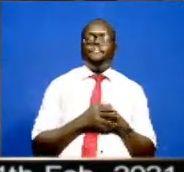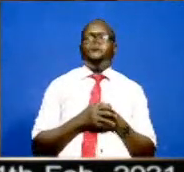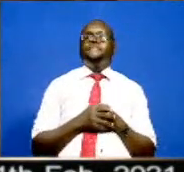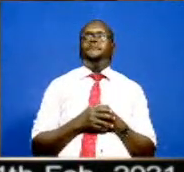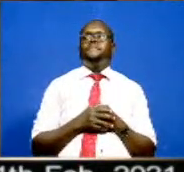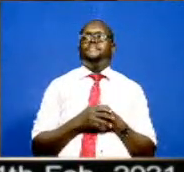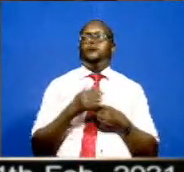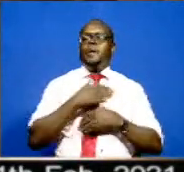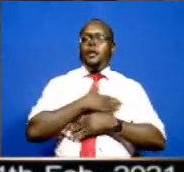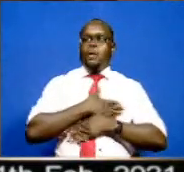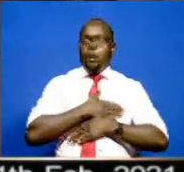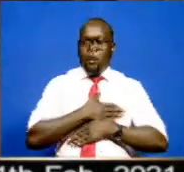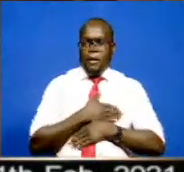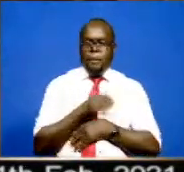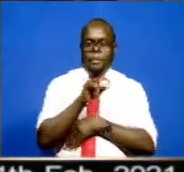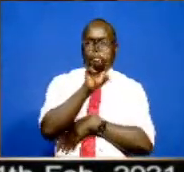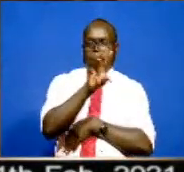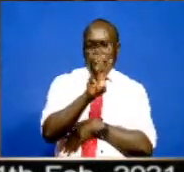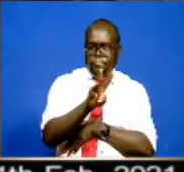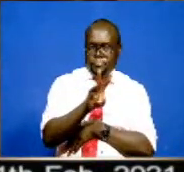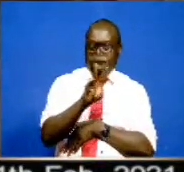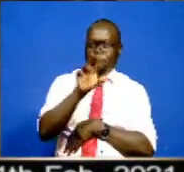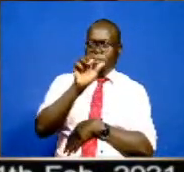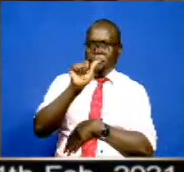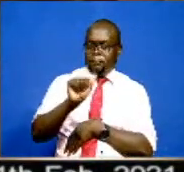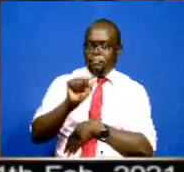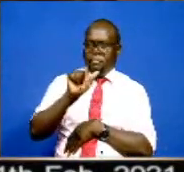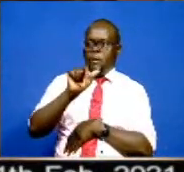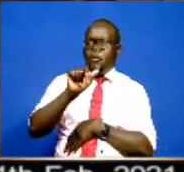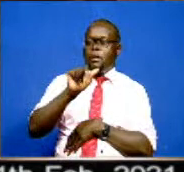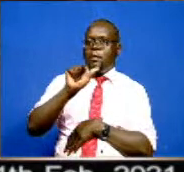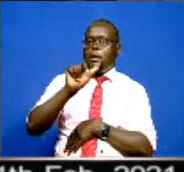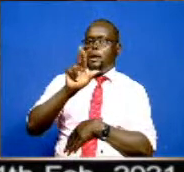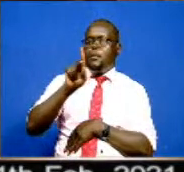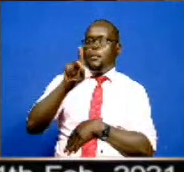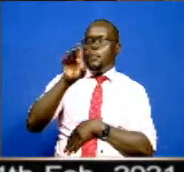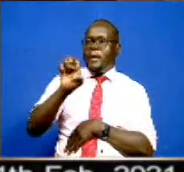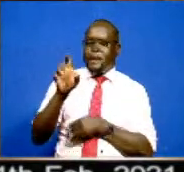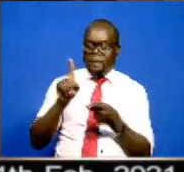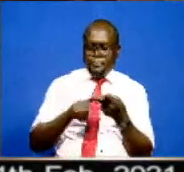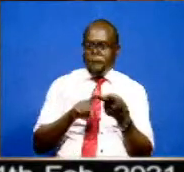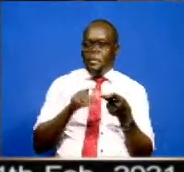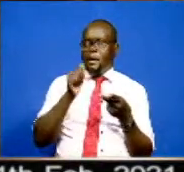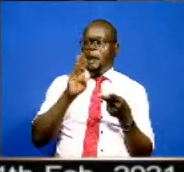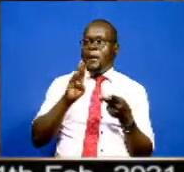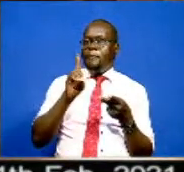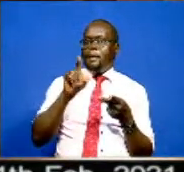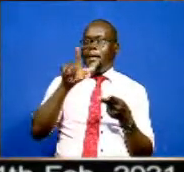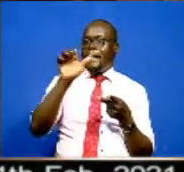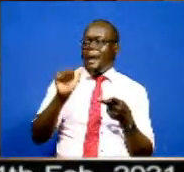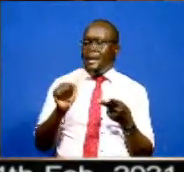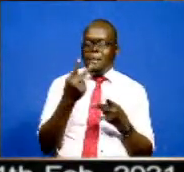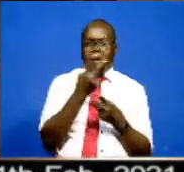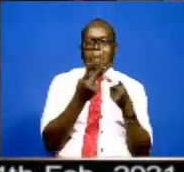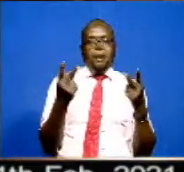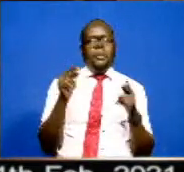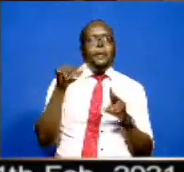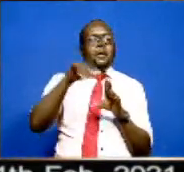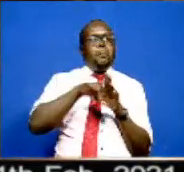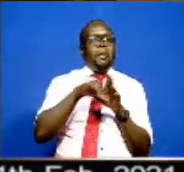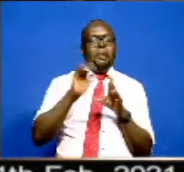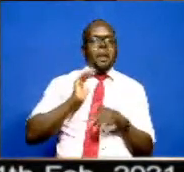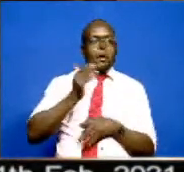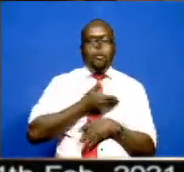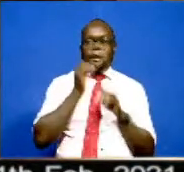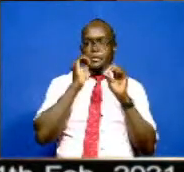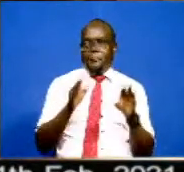the Honorable Waluke and the Honorable Faisal Abdallah have not had any committee. The Honorable Faisal